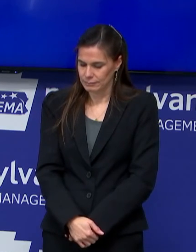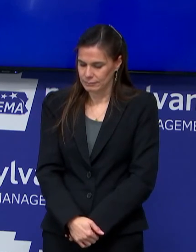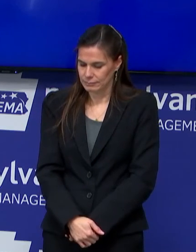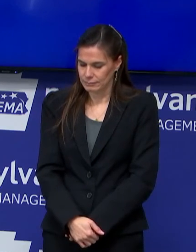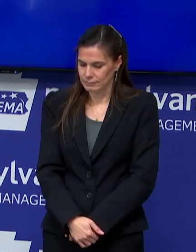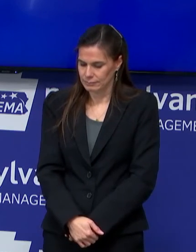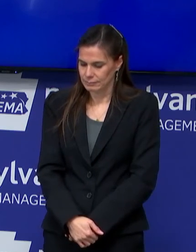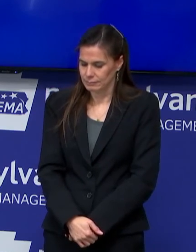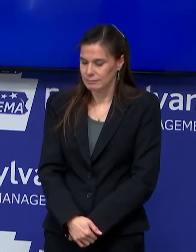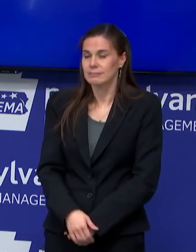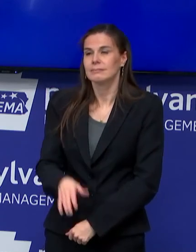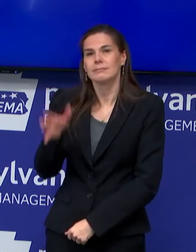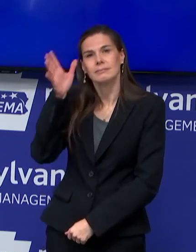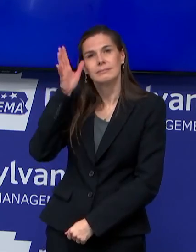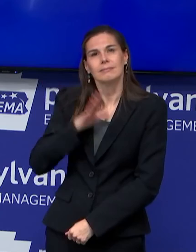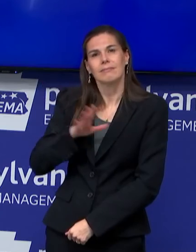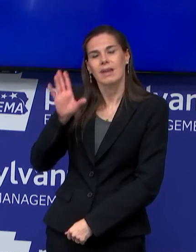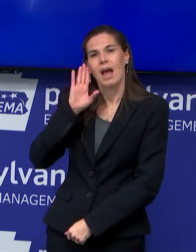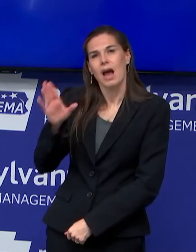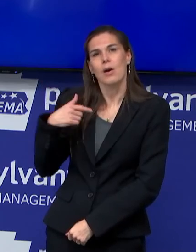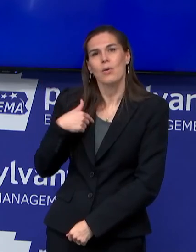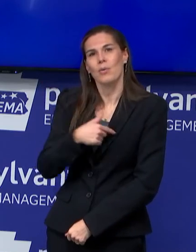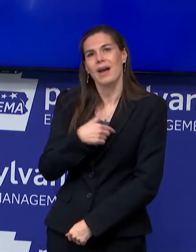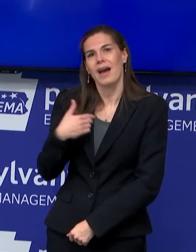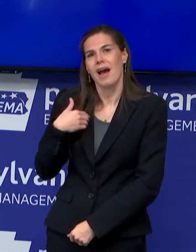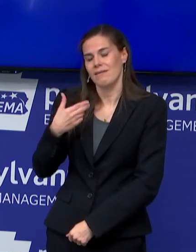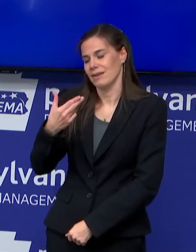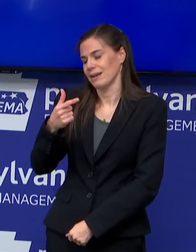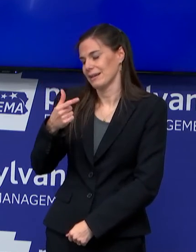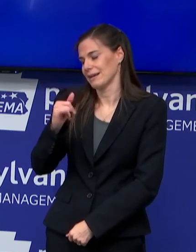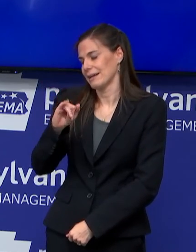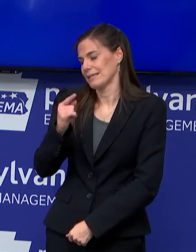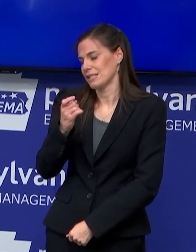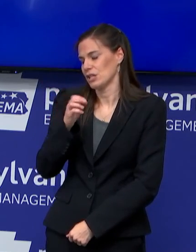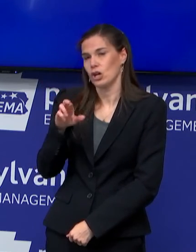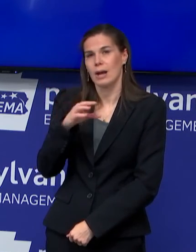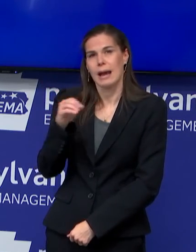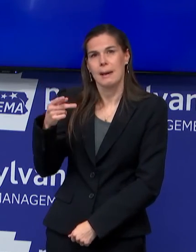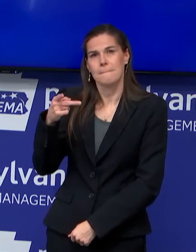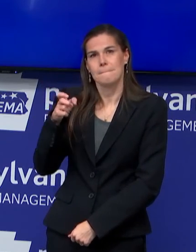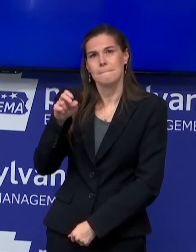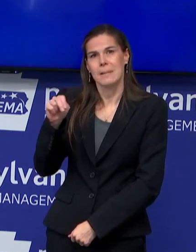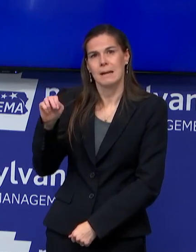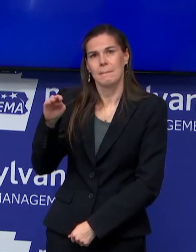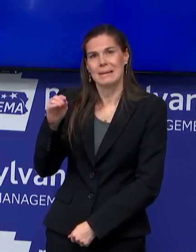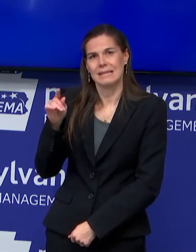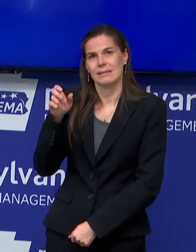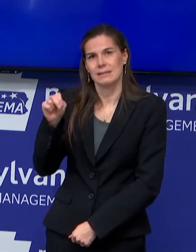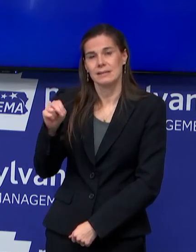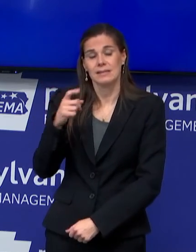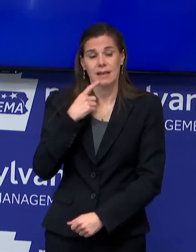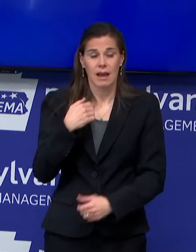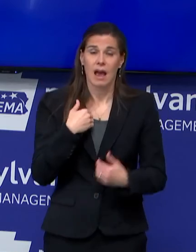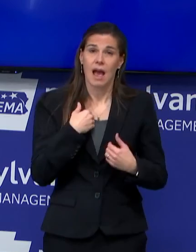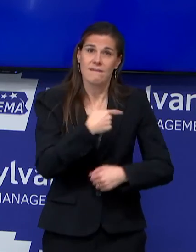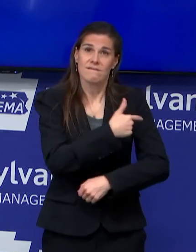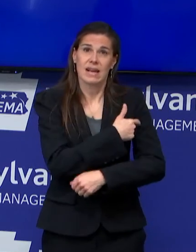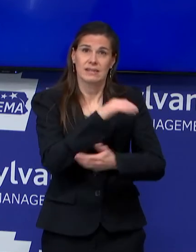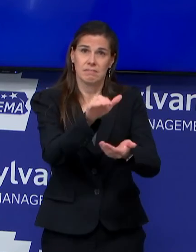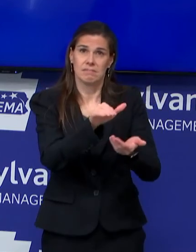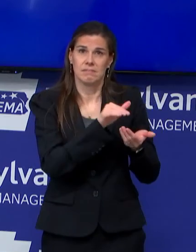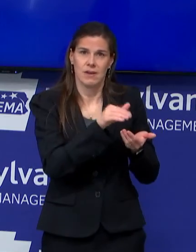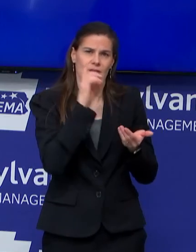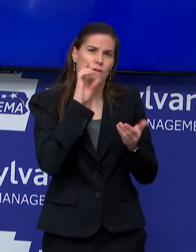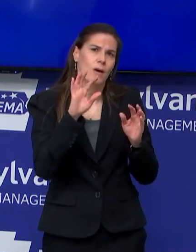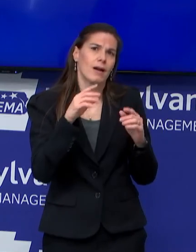Hi, Lindsay. We have Geisinger and now Penn Medicine acknowledging they set aside vaccine for employee family members. What is the